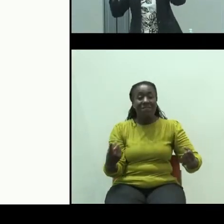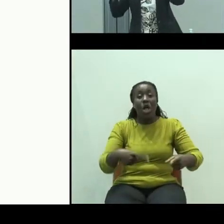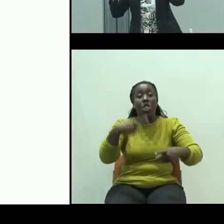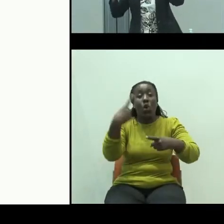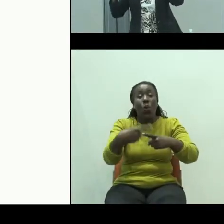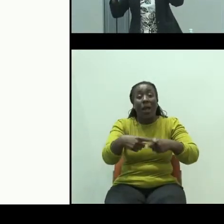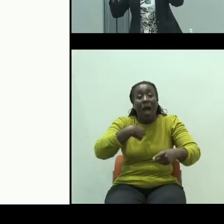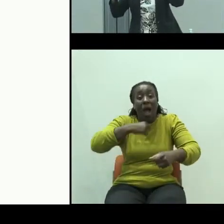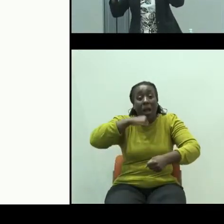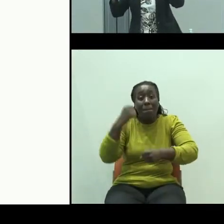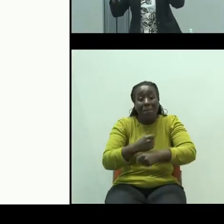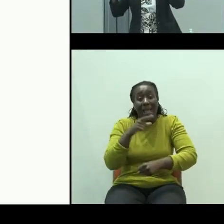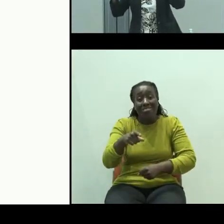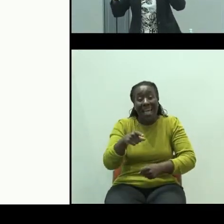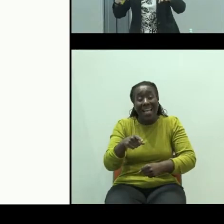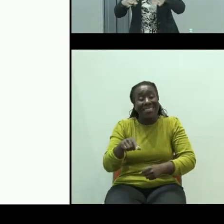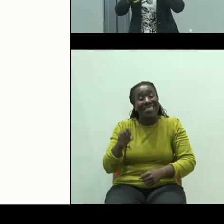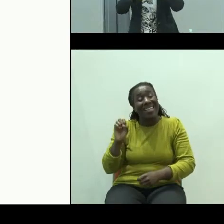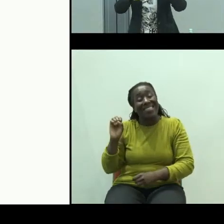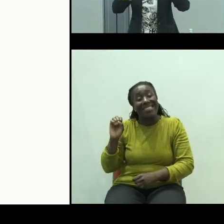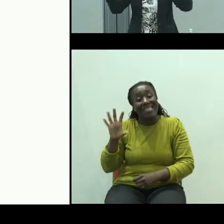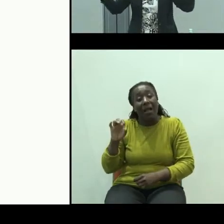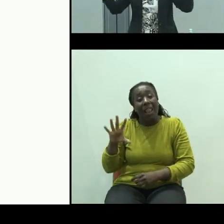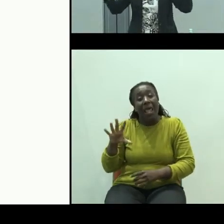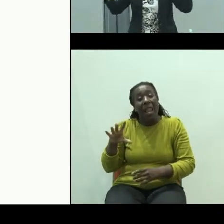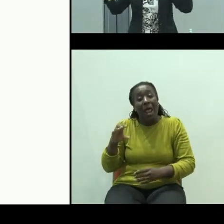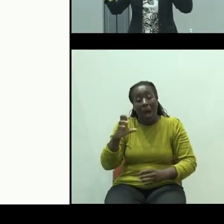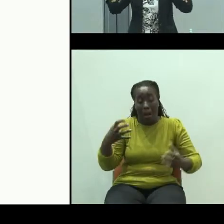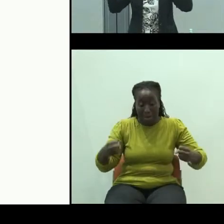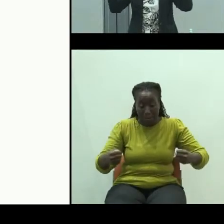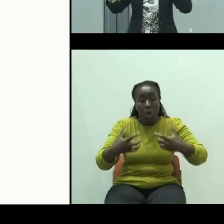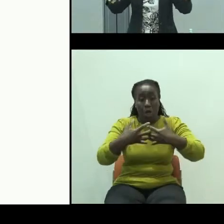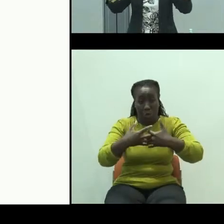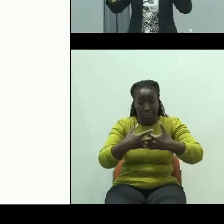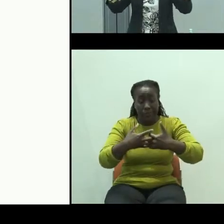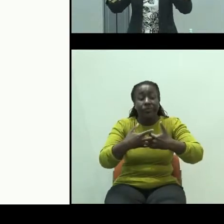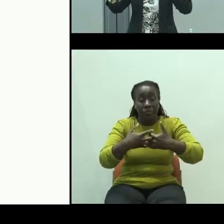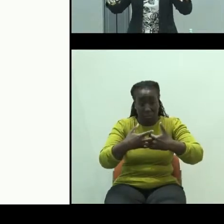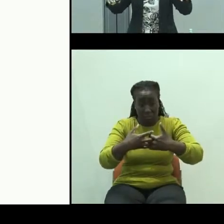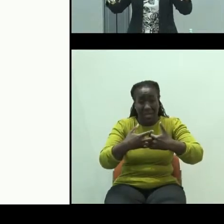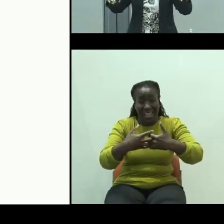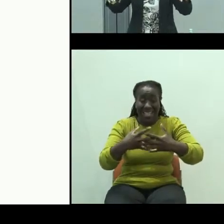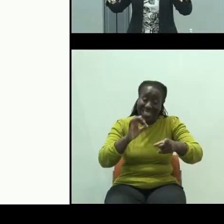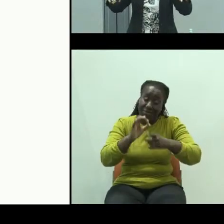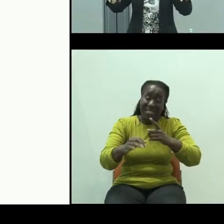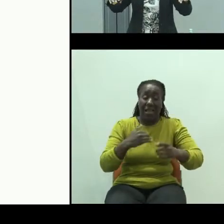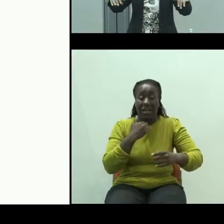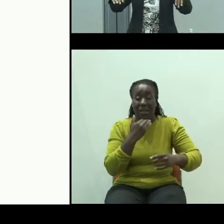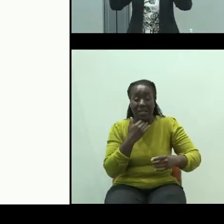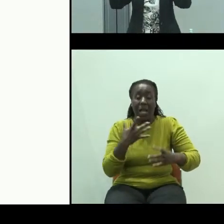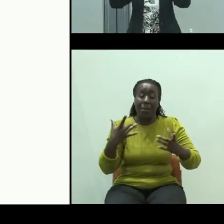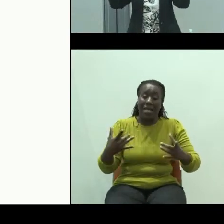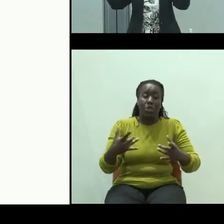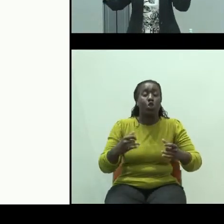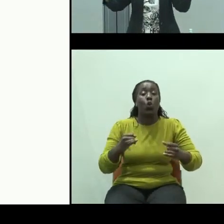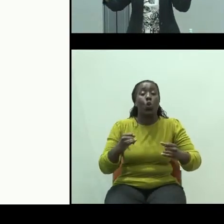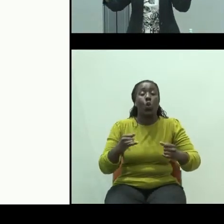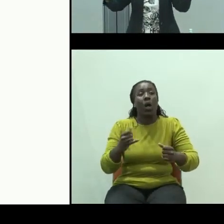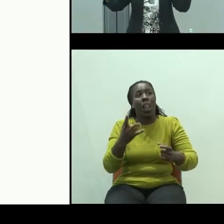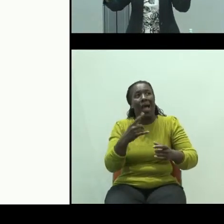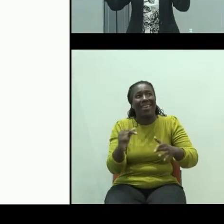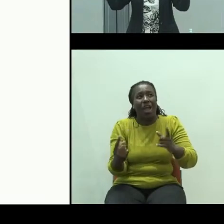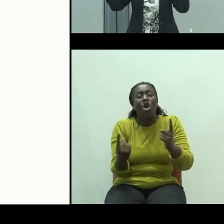I will make that signaling molecule. And there's some critical amount of the cells that corresponds to a critical amount of that